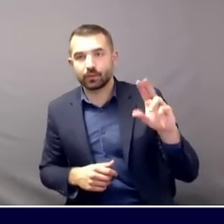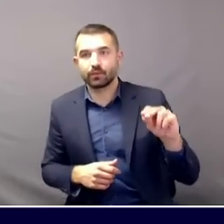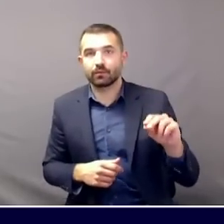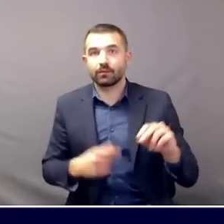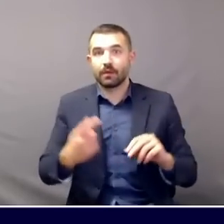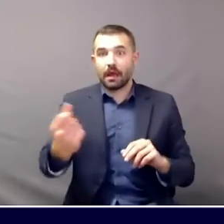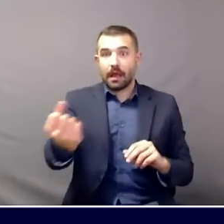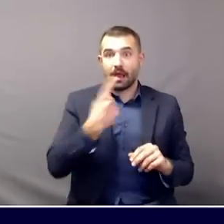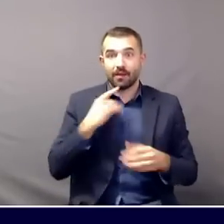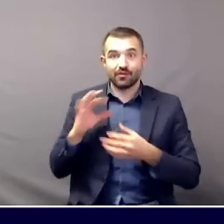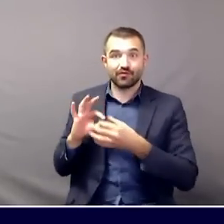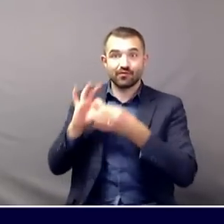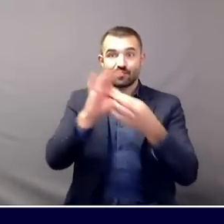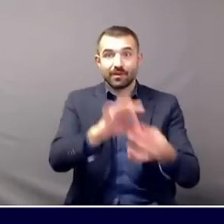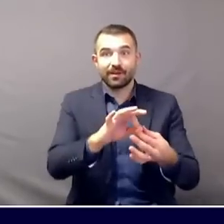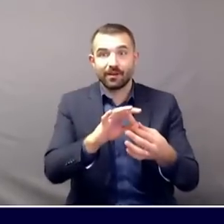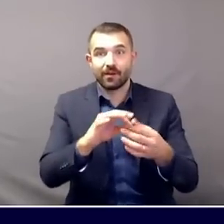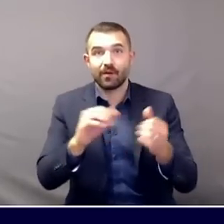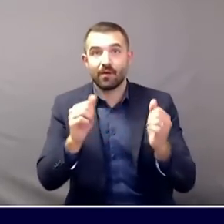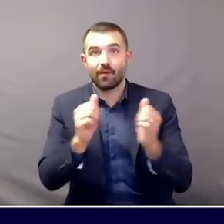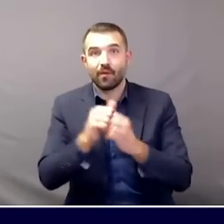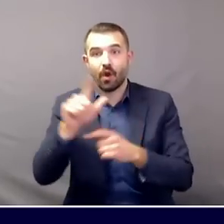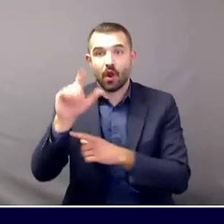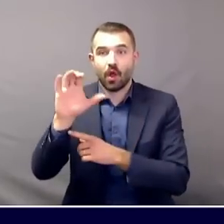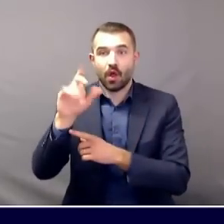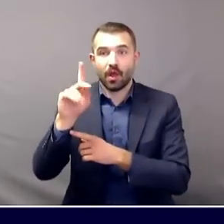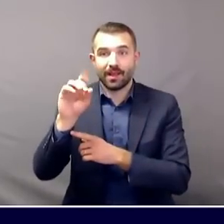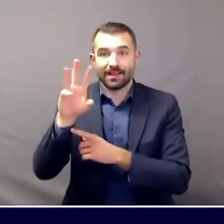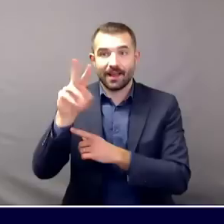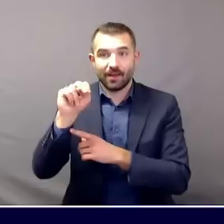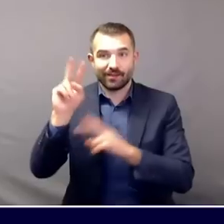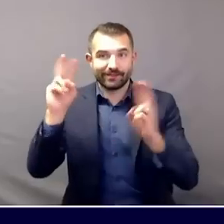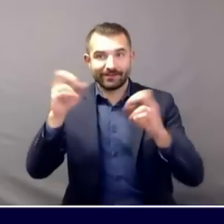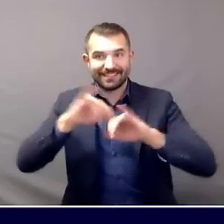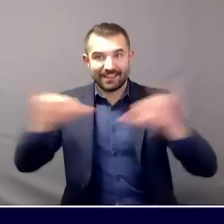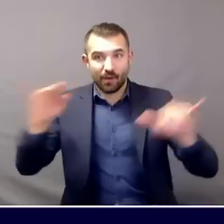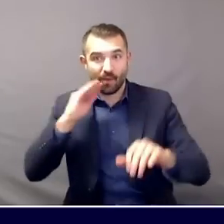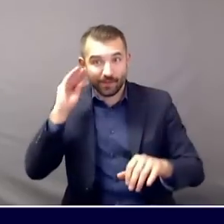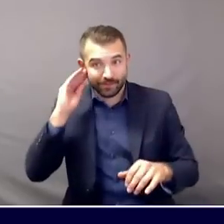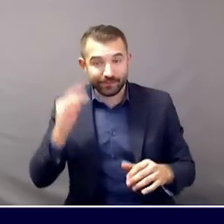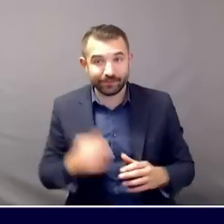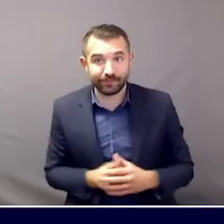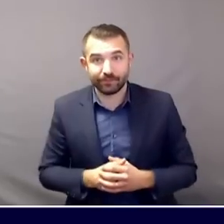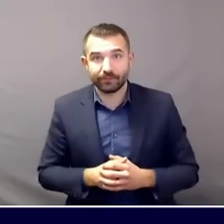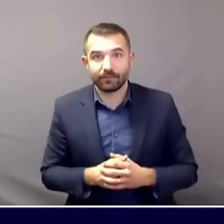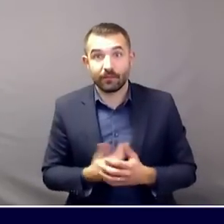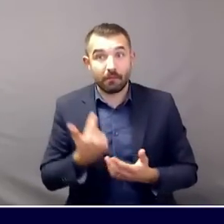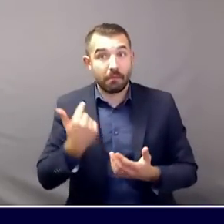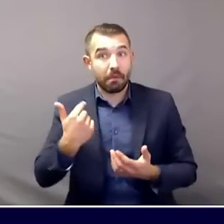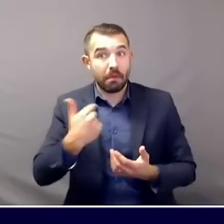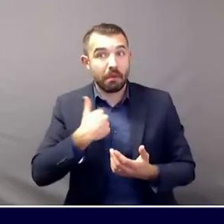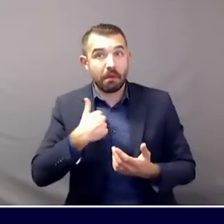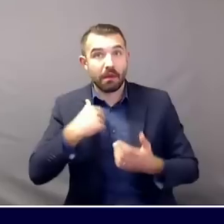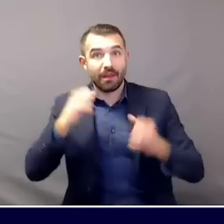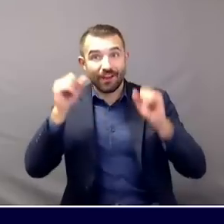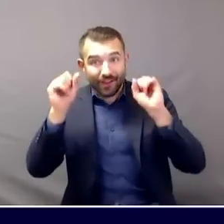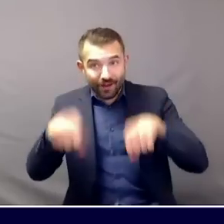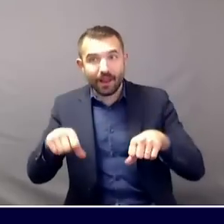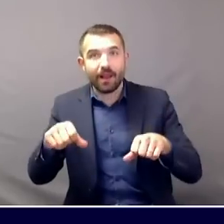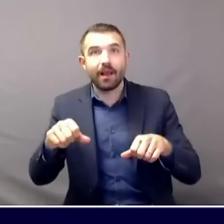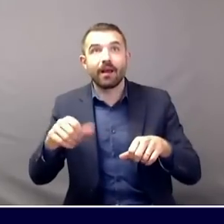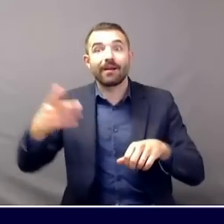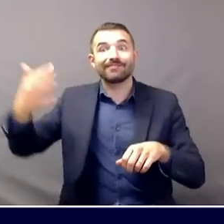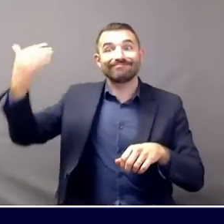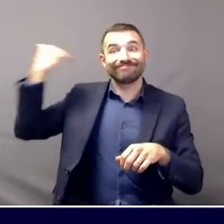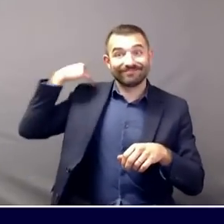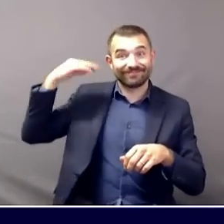called it. But we could do the things we did back in the spring because we had help from the federal government